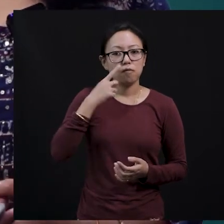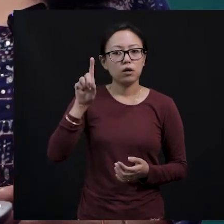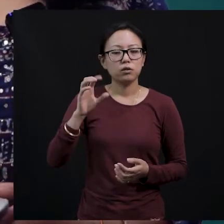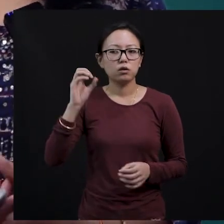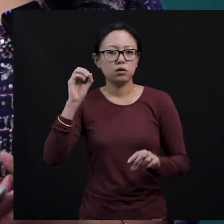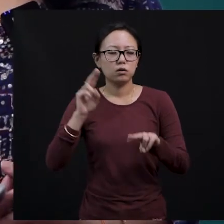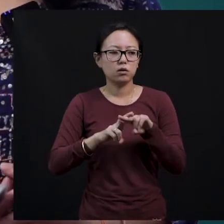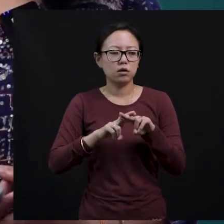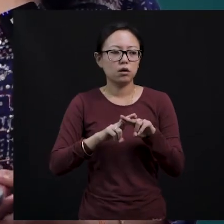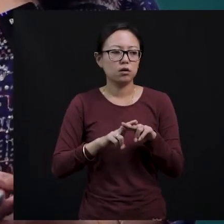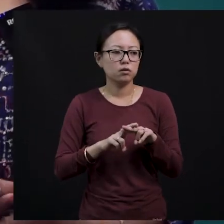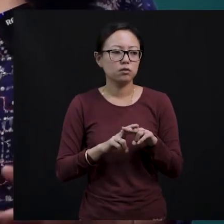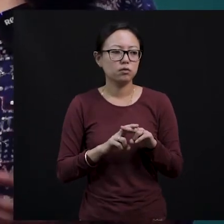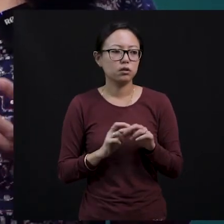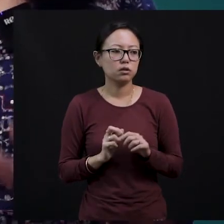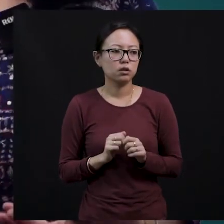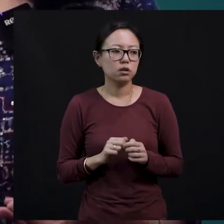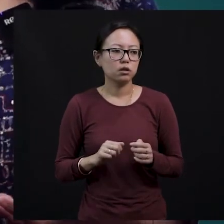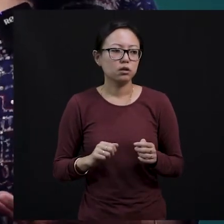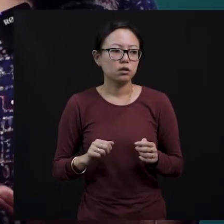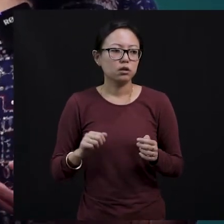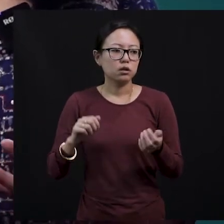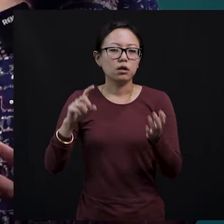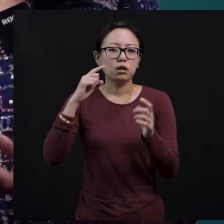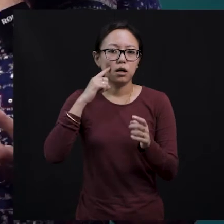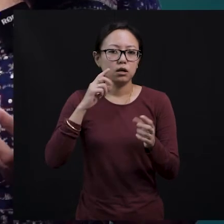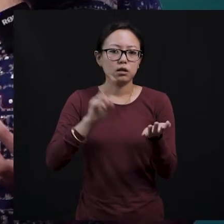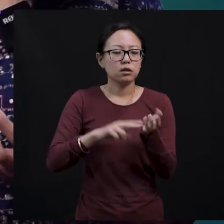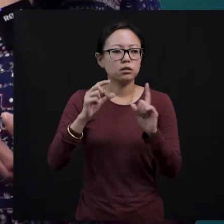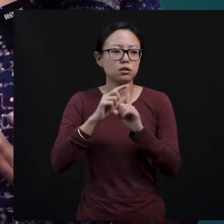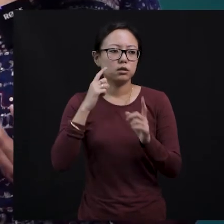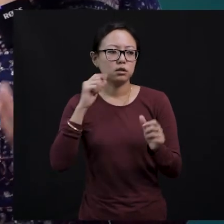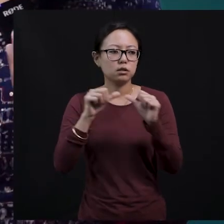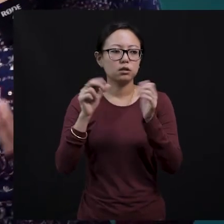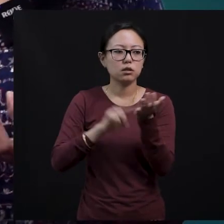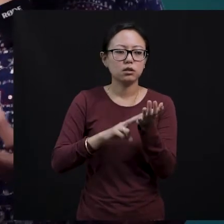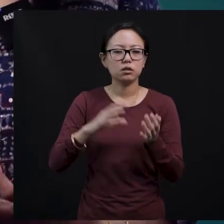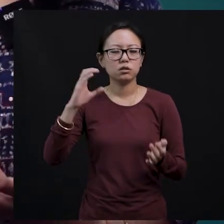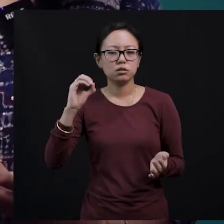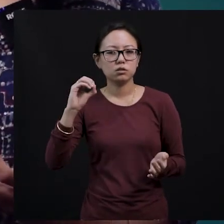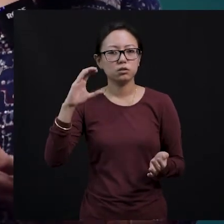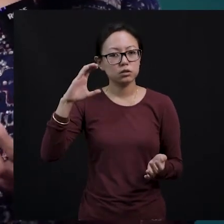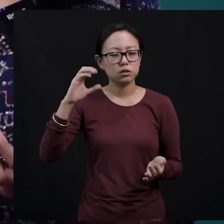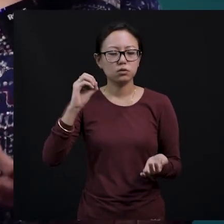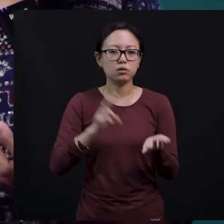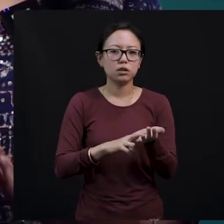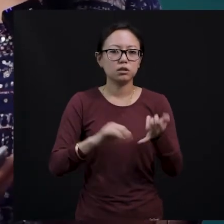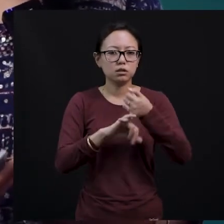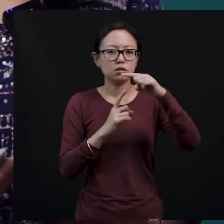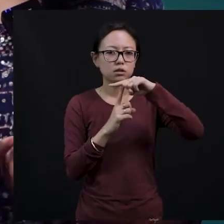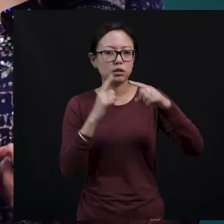organized untouchable political parties, and he thought that if political parties also start moving in